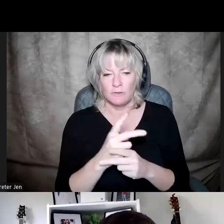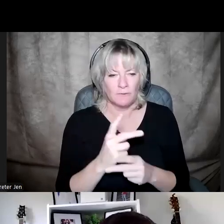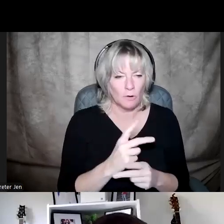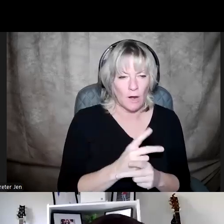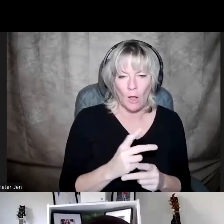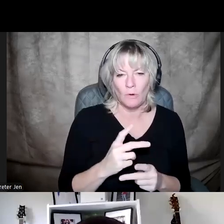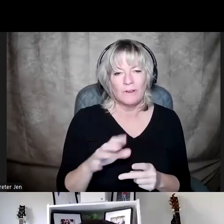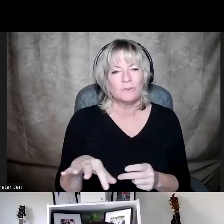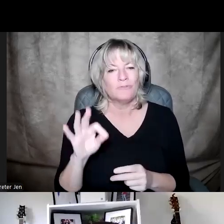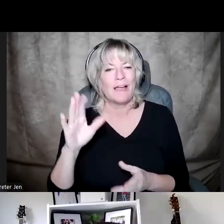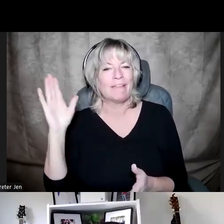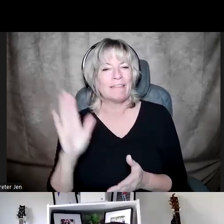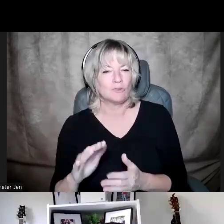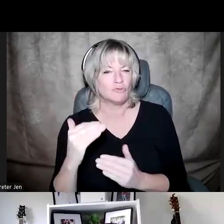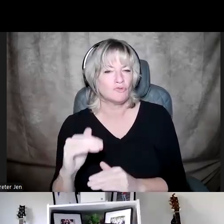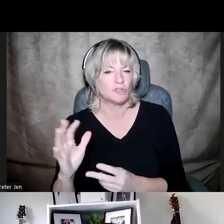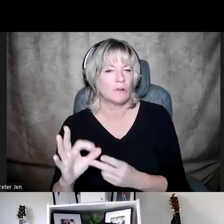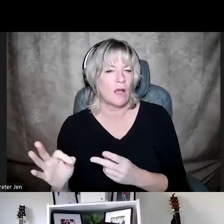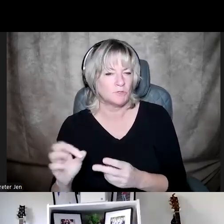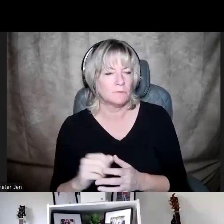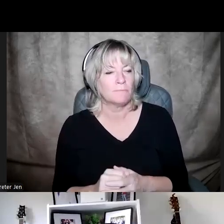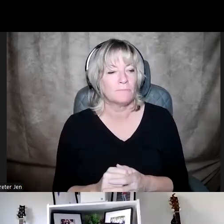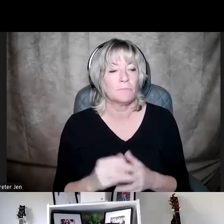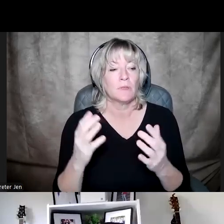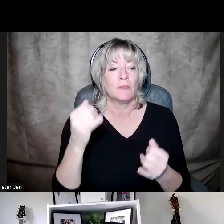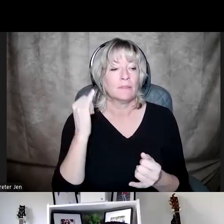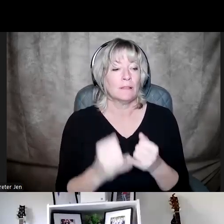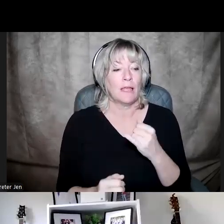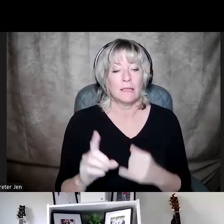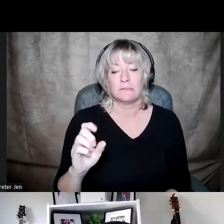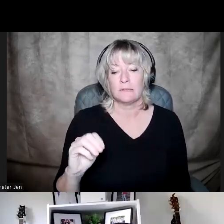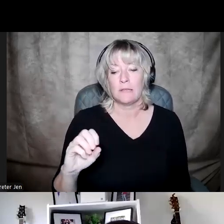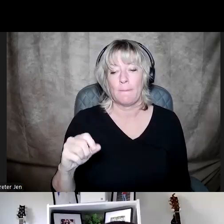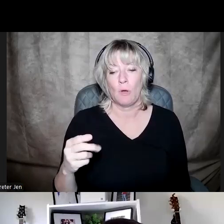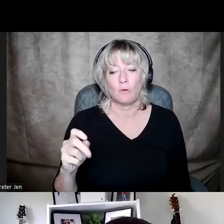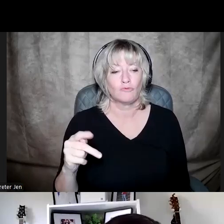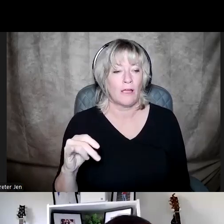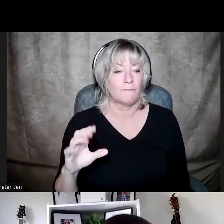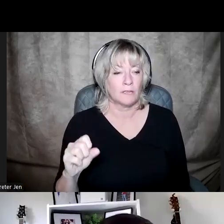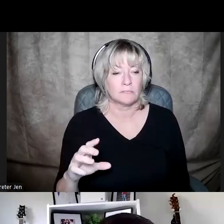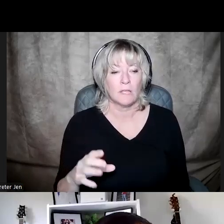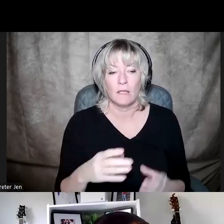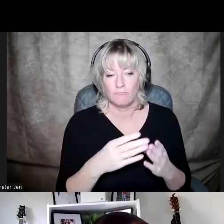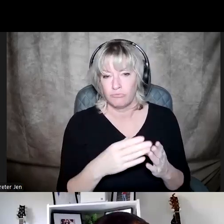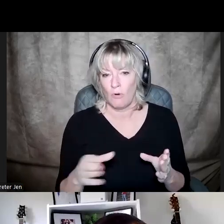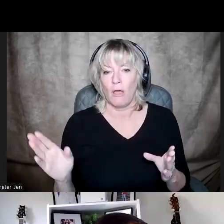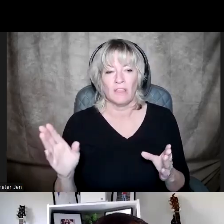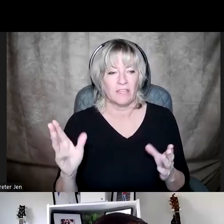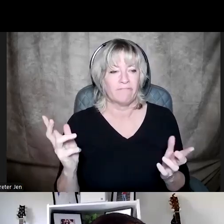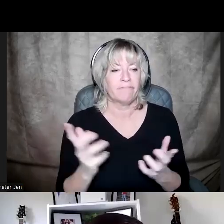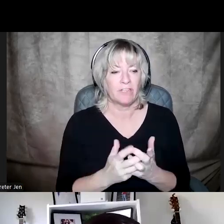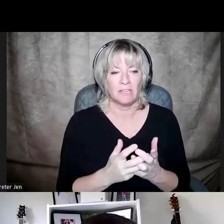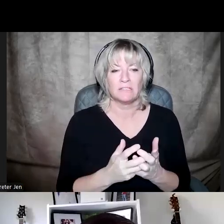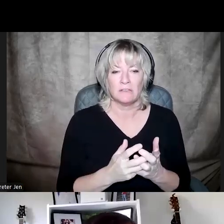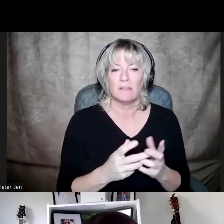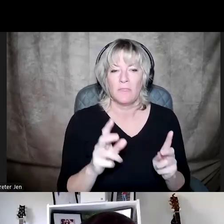more recovery-oriented options. And then the last thing to say is the demographics of the population served were broadly consistent with the populations in